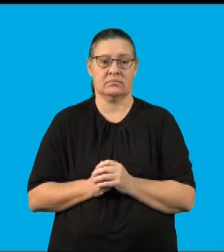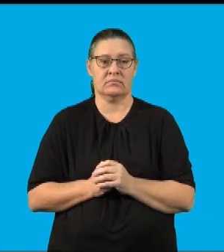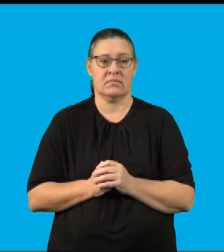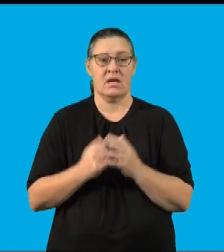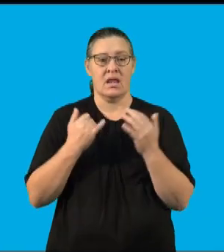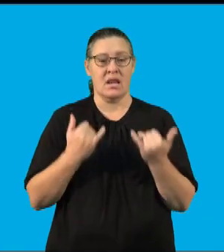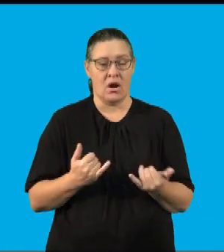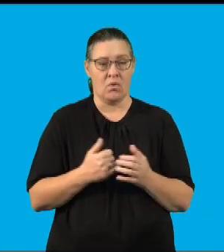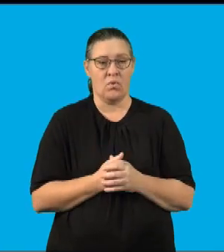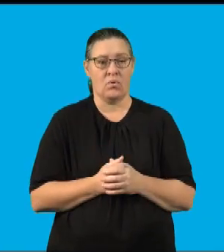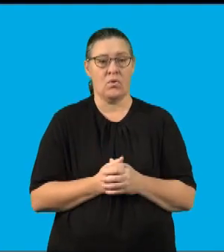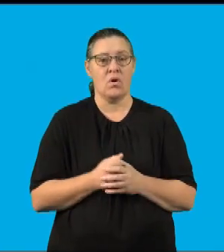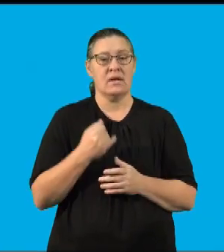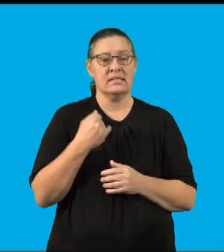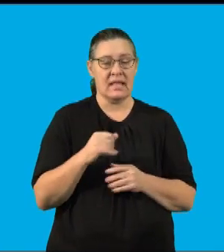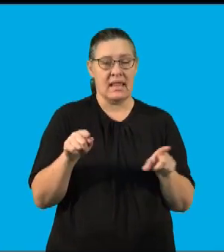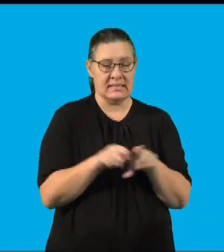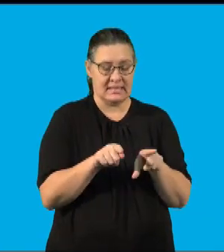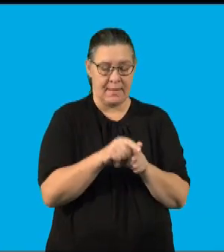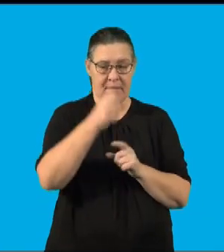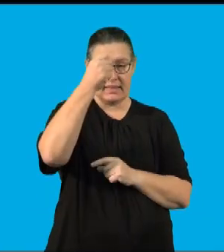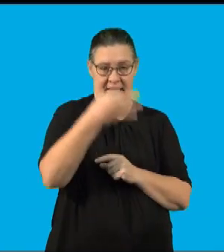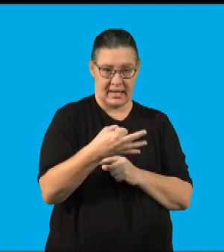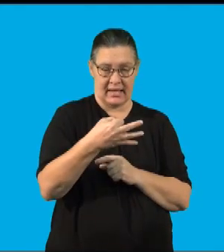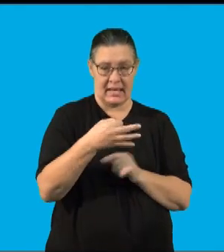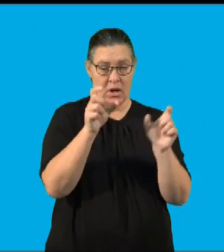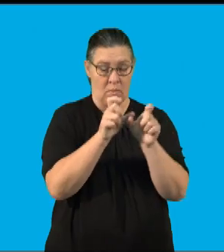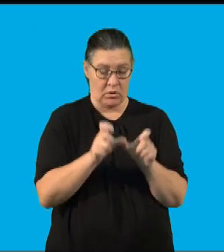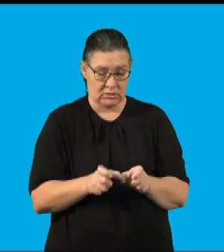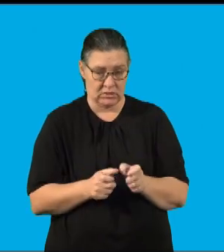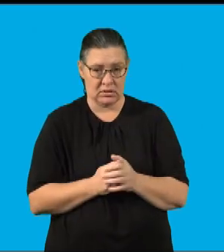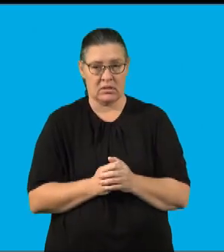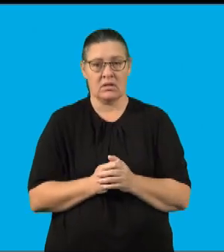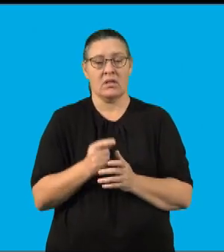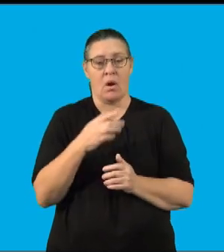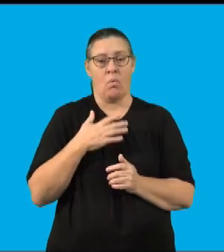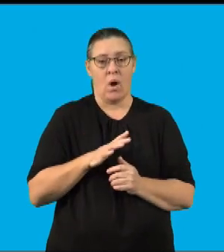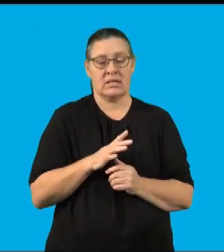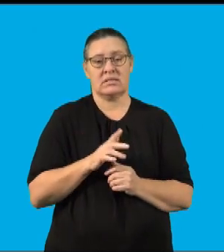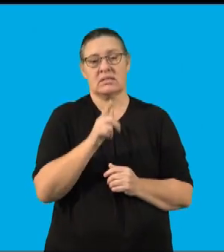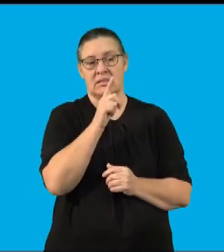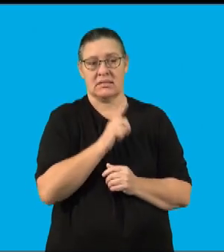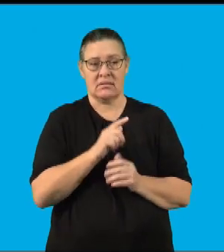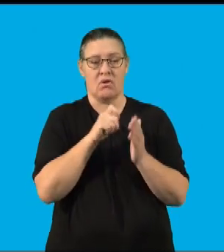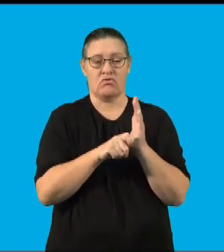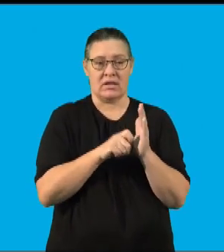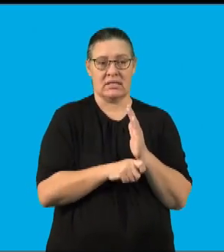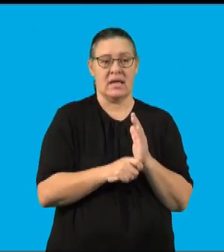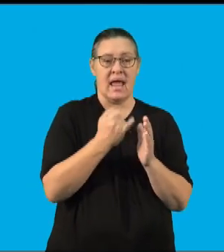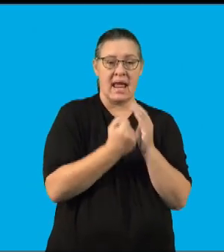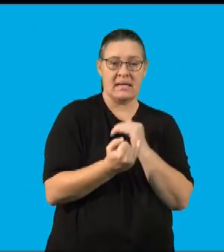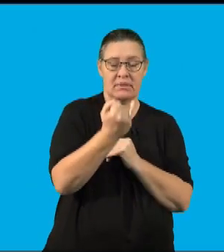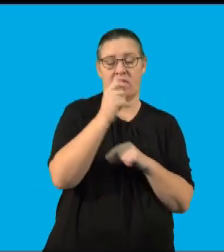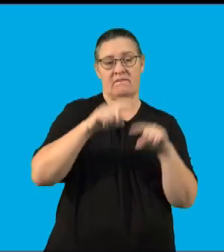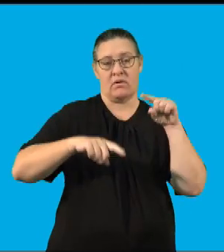homologous series. Then we are also now still given the same 3 compounds, and then now they want us to be able to